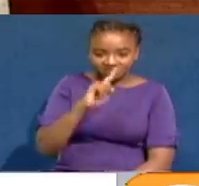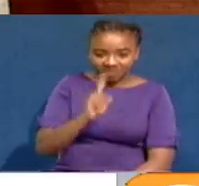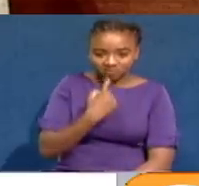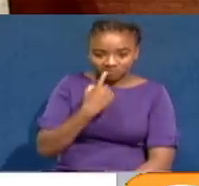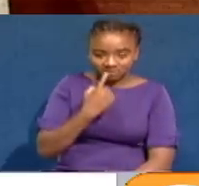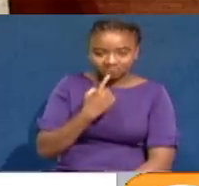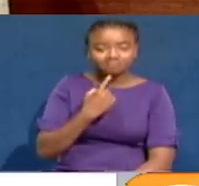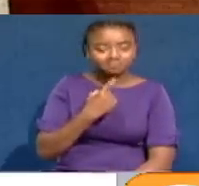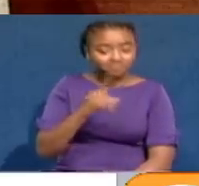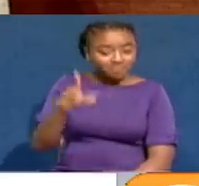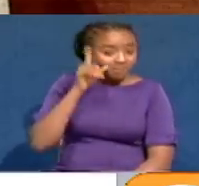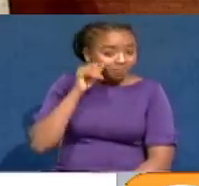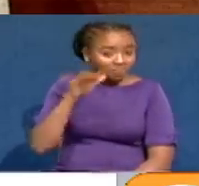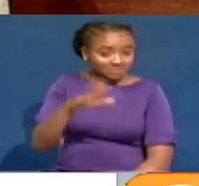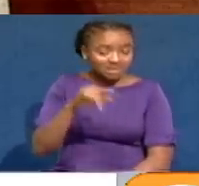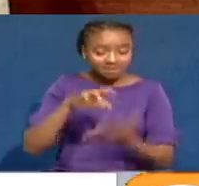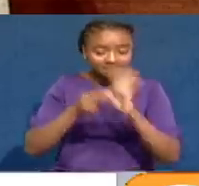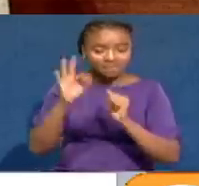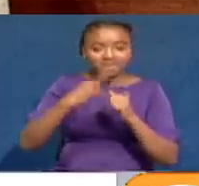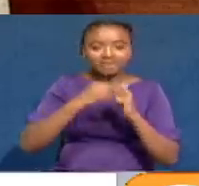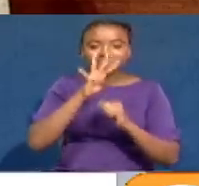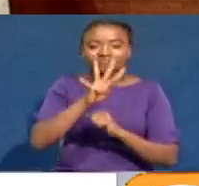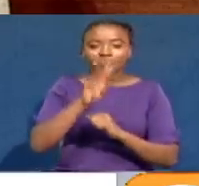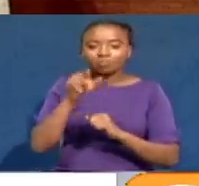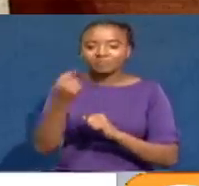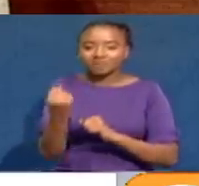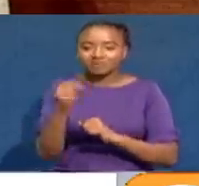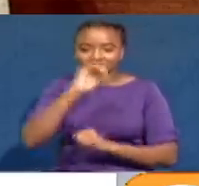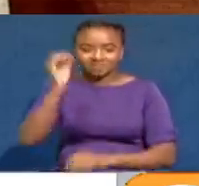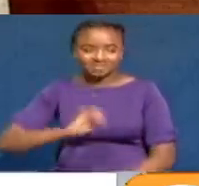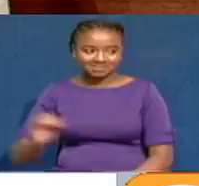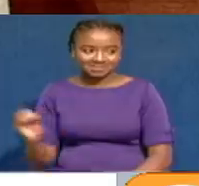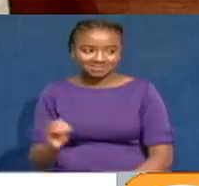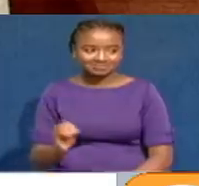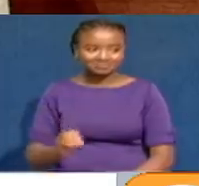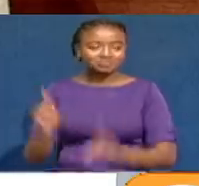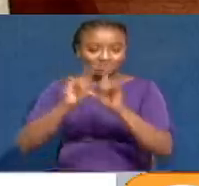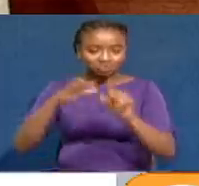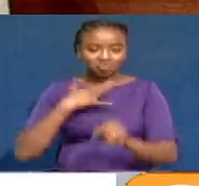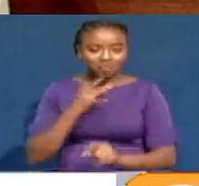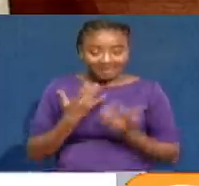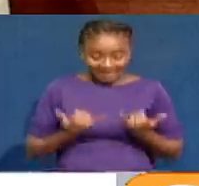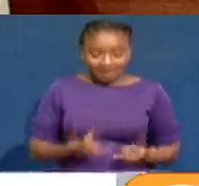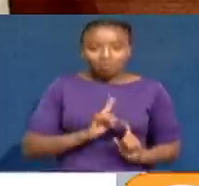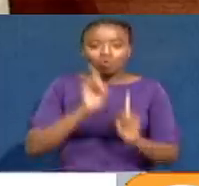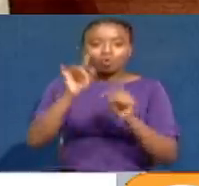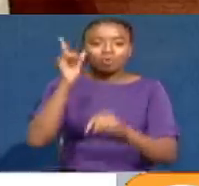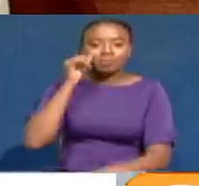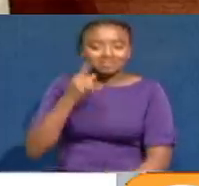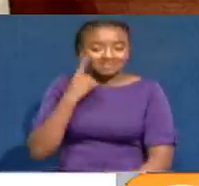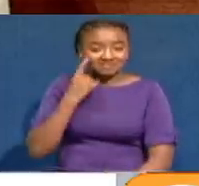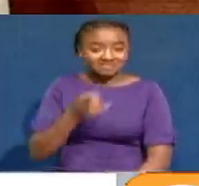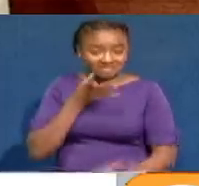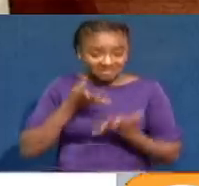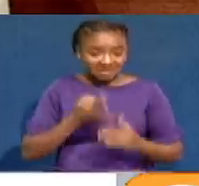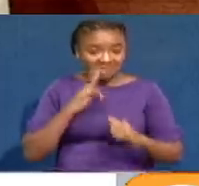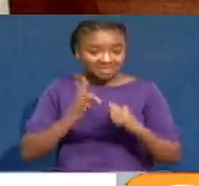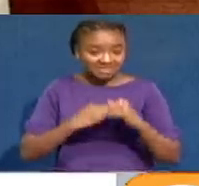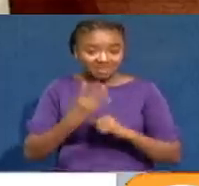845,000 votes. That's around 84.5% in 2017. I want you to go to coast and tell me whether you see those votes